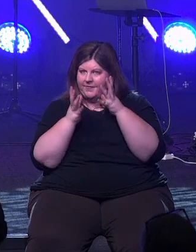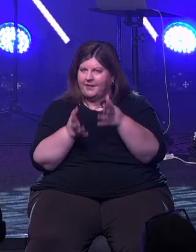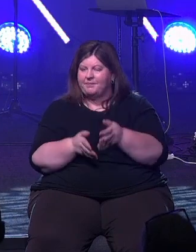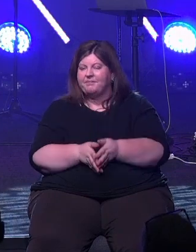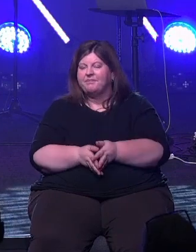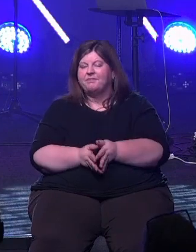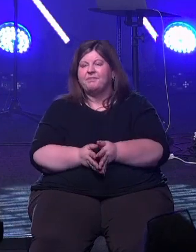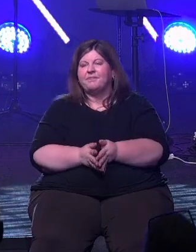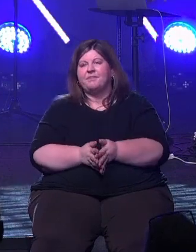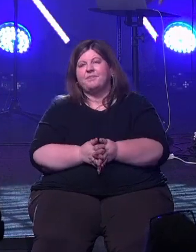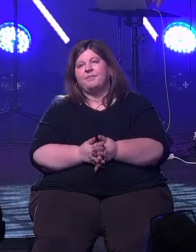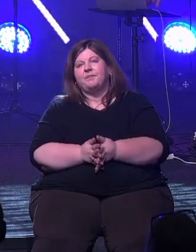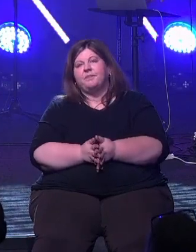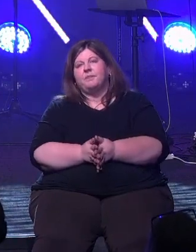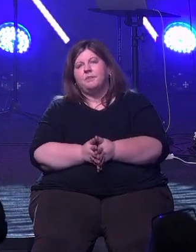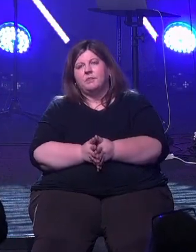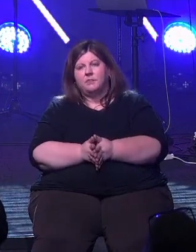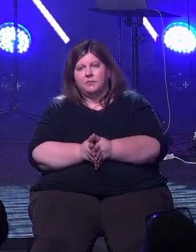sing together.